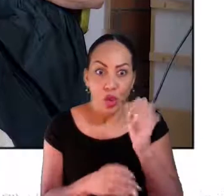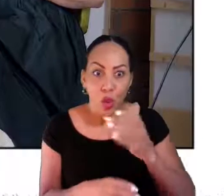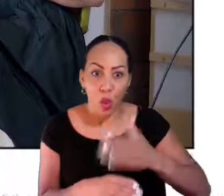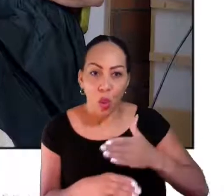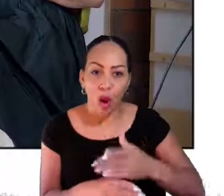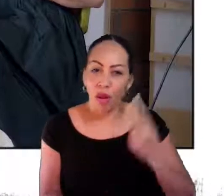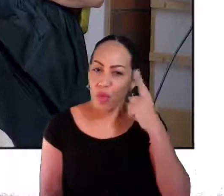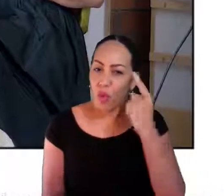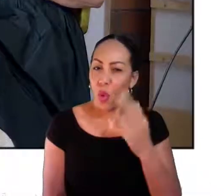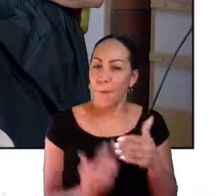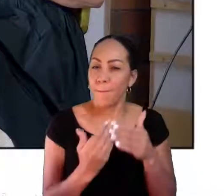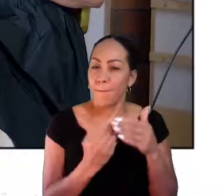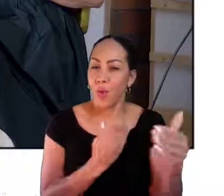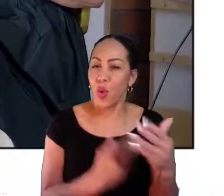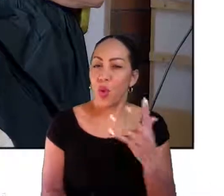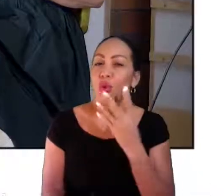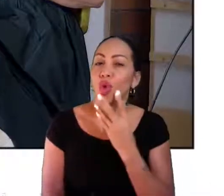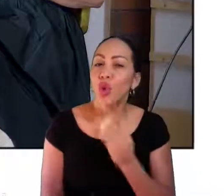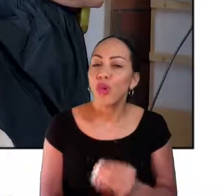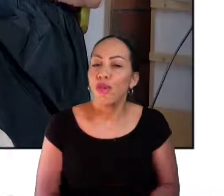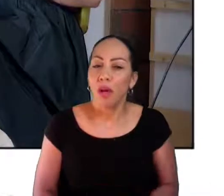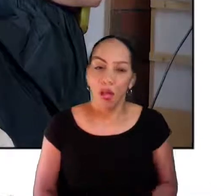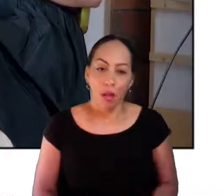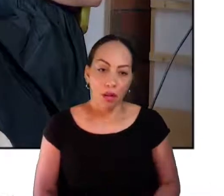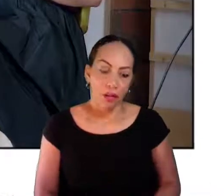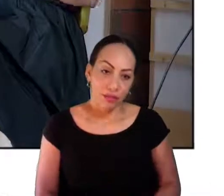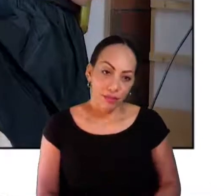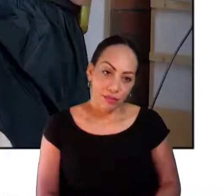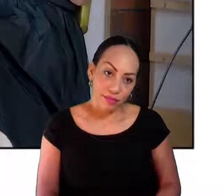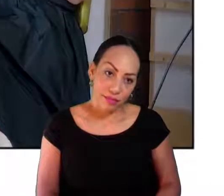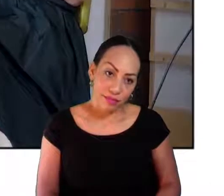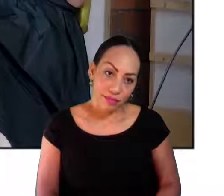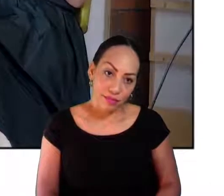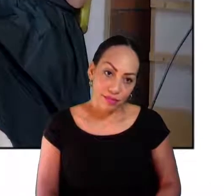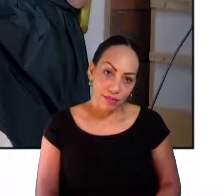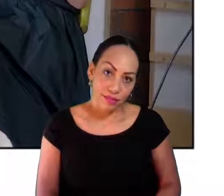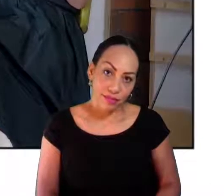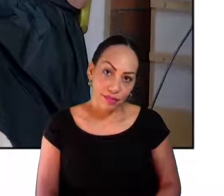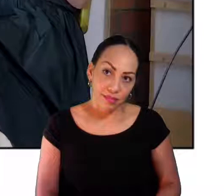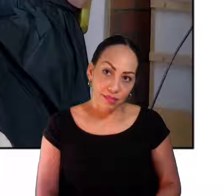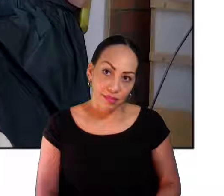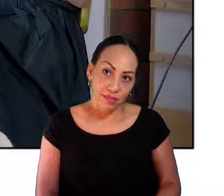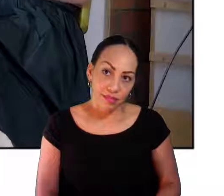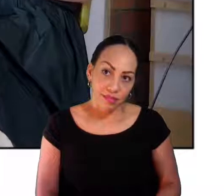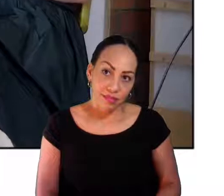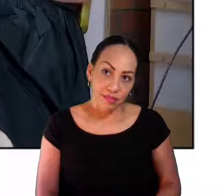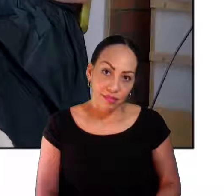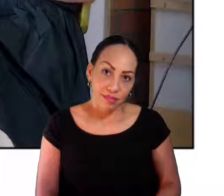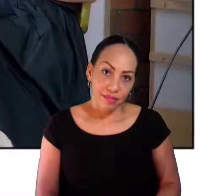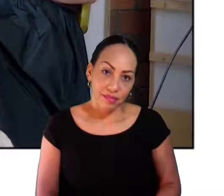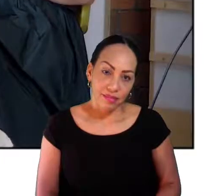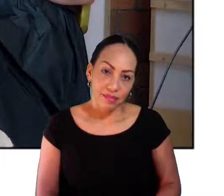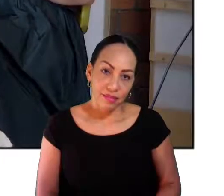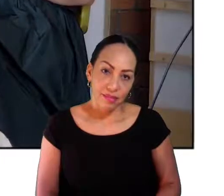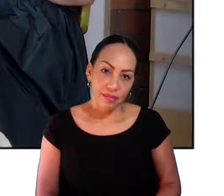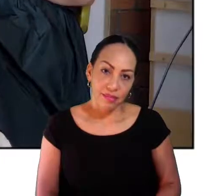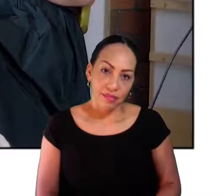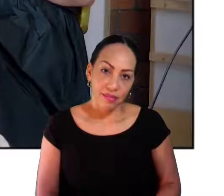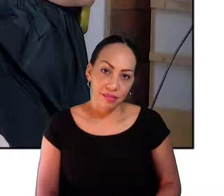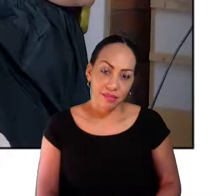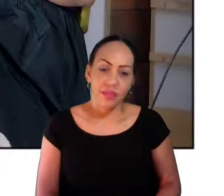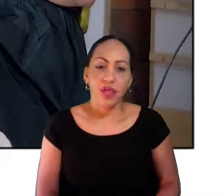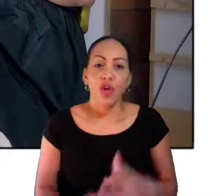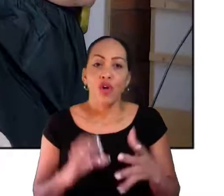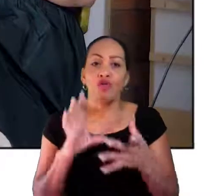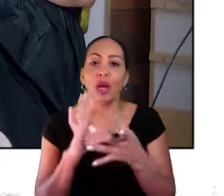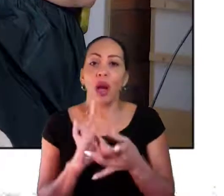Absolutely. So why do you start, why does it start with intentions? I think you